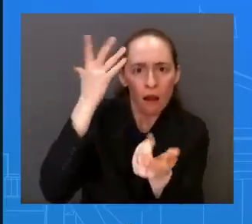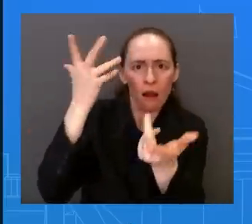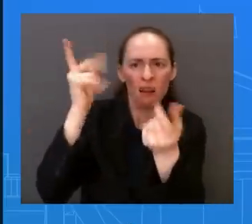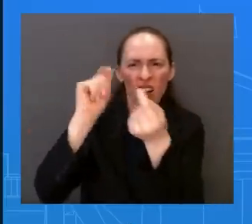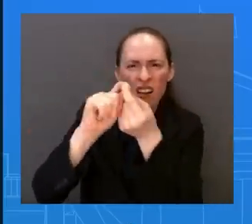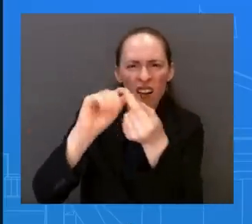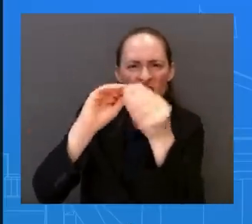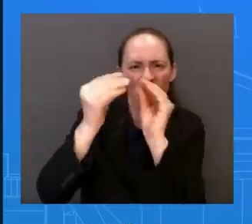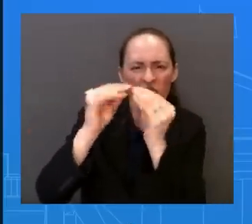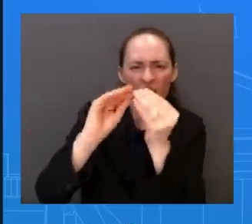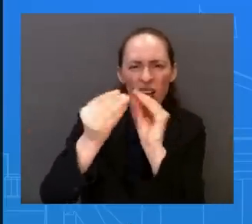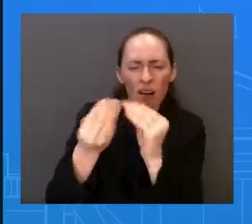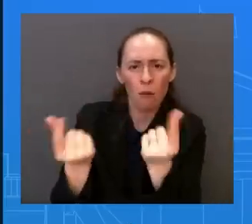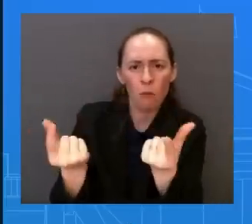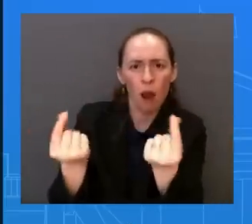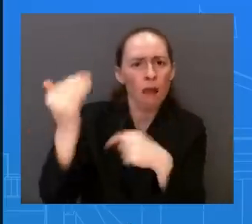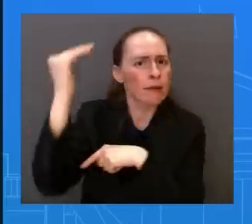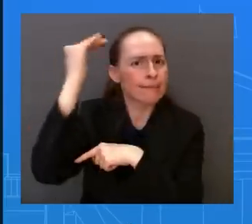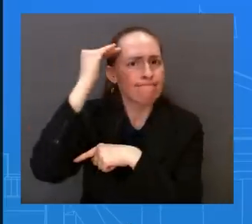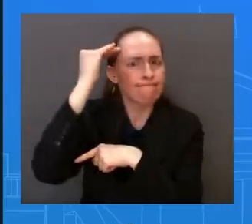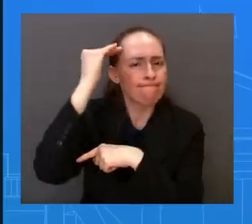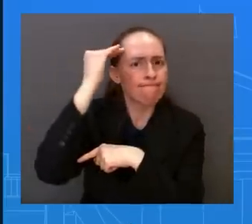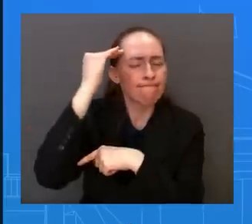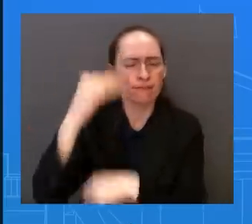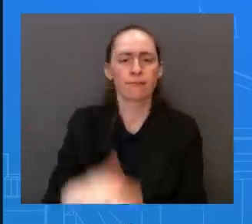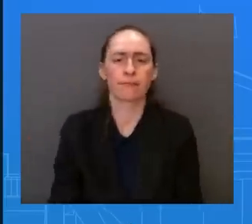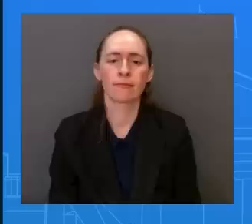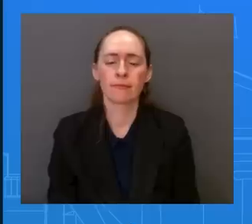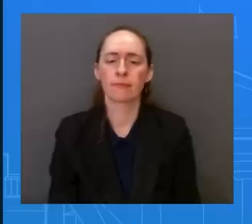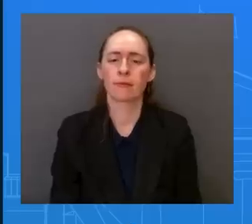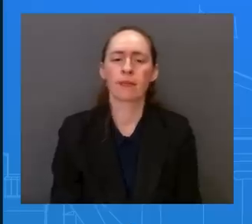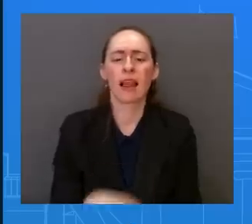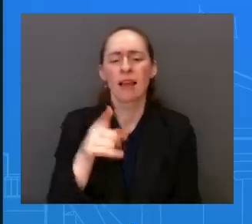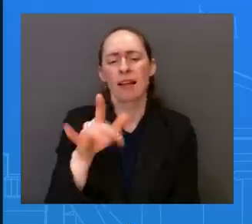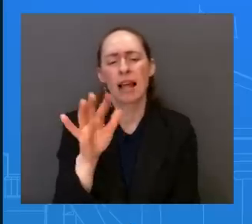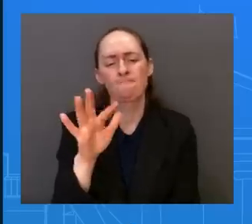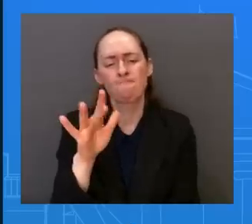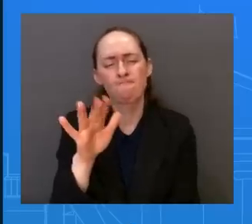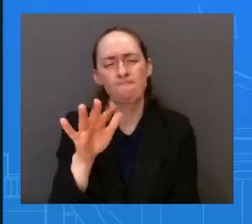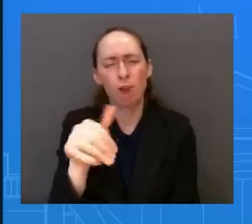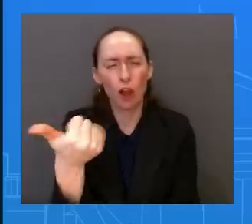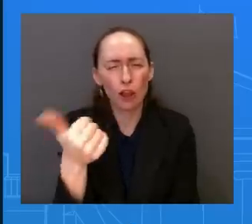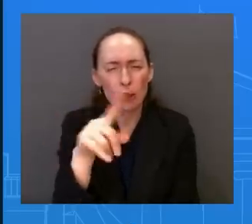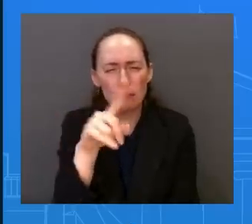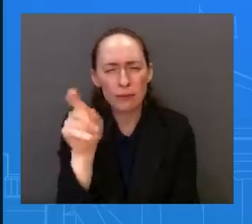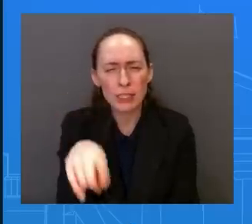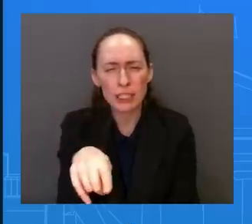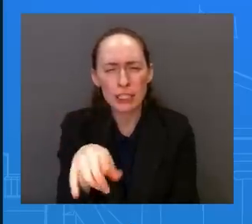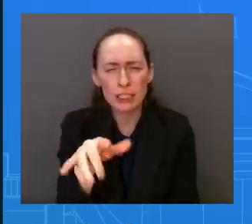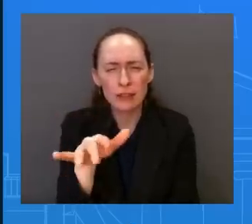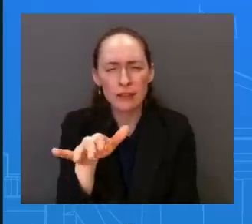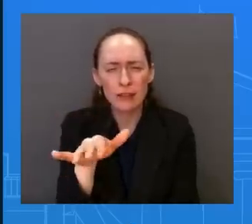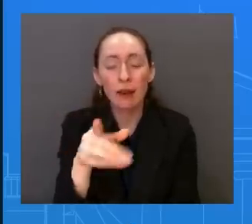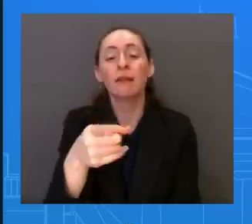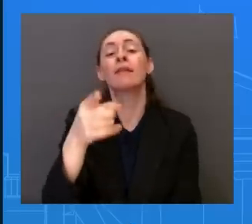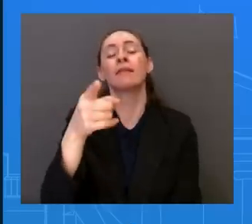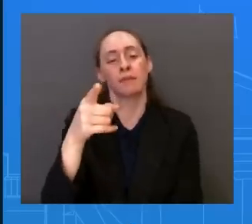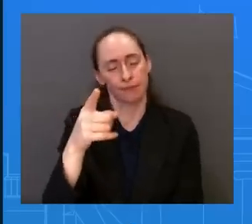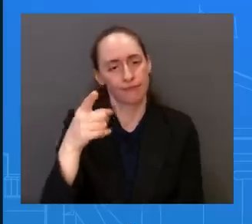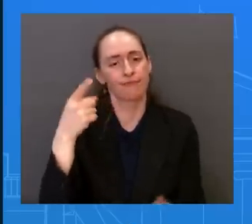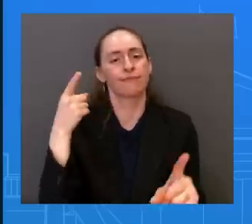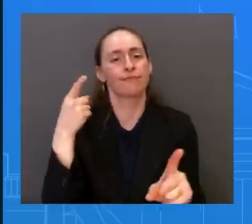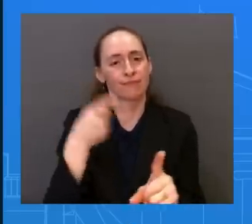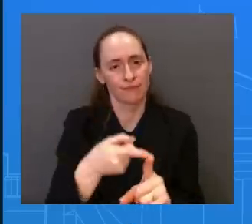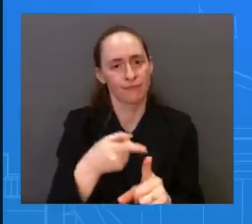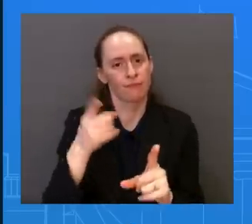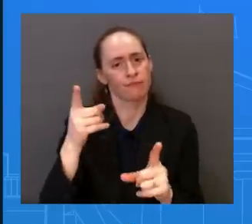earlier question, this question of honoring the full faith and credit of the United States, and everybody who holds